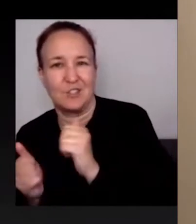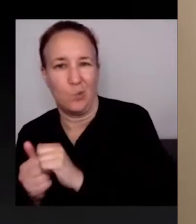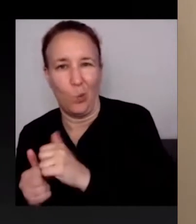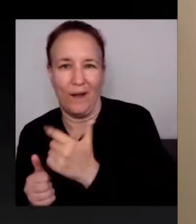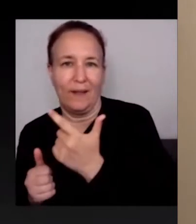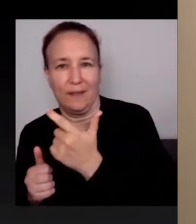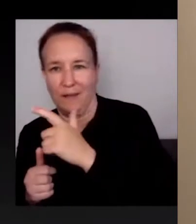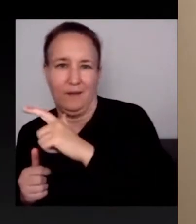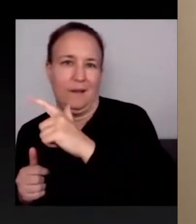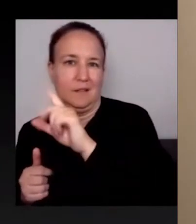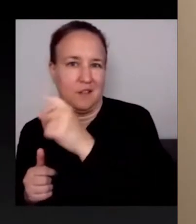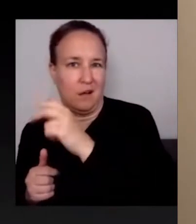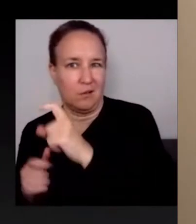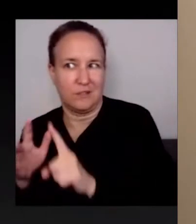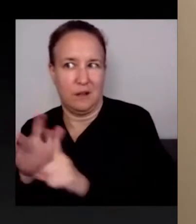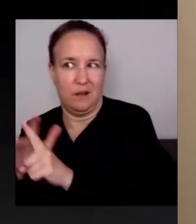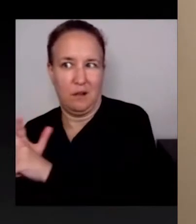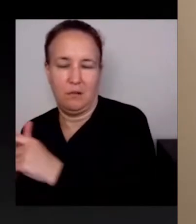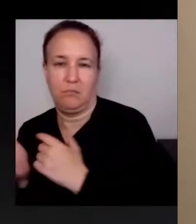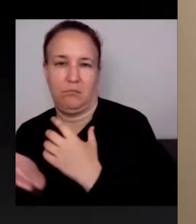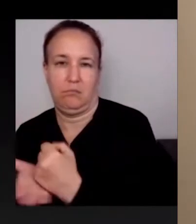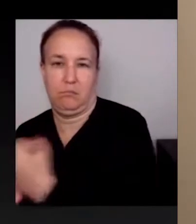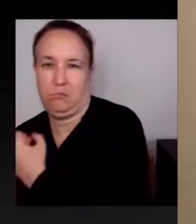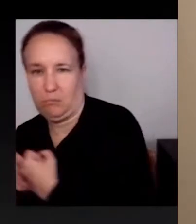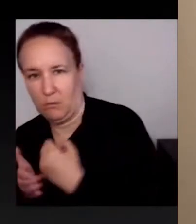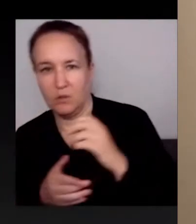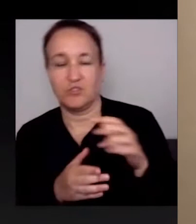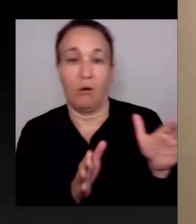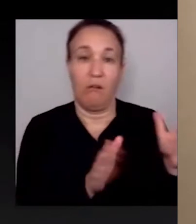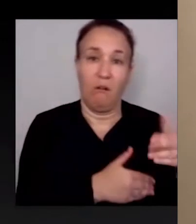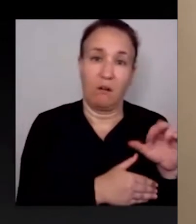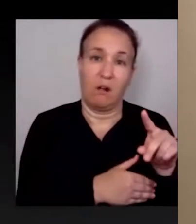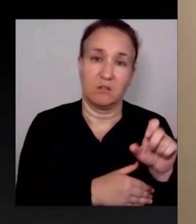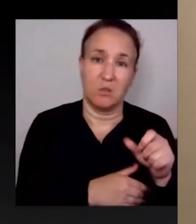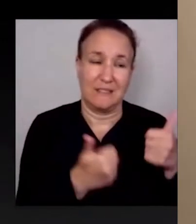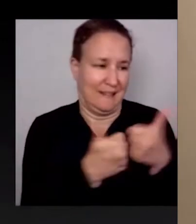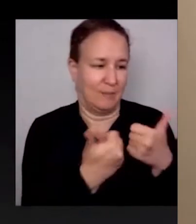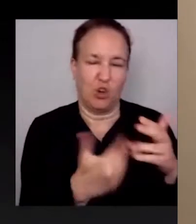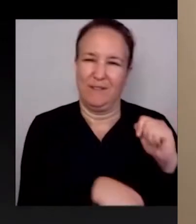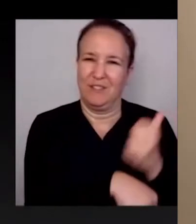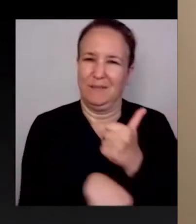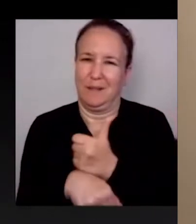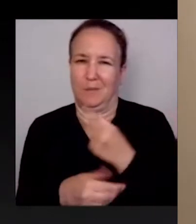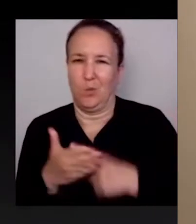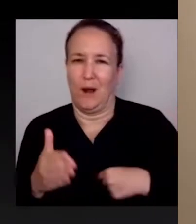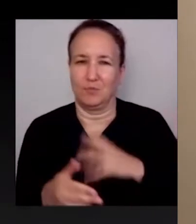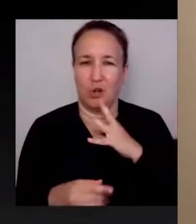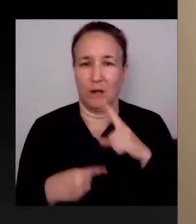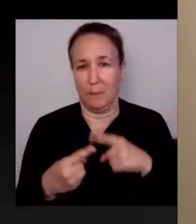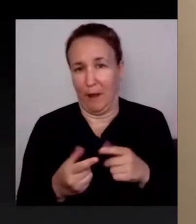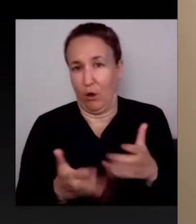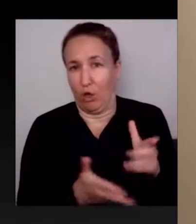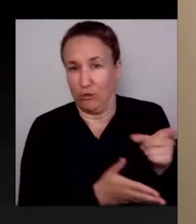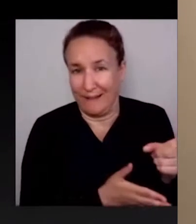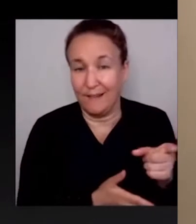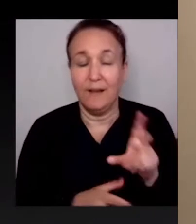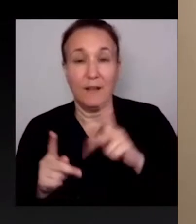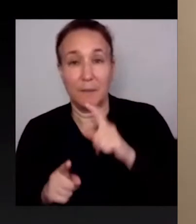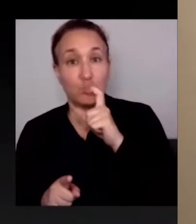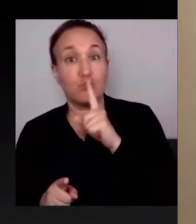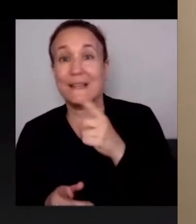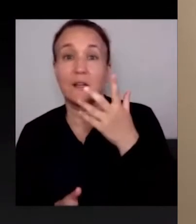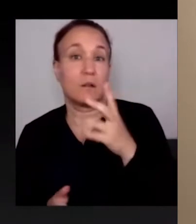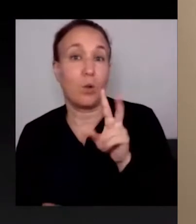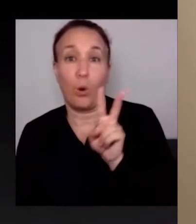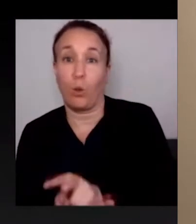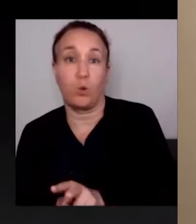crop up. So consoles and games are already having to implement some of the things I'm talking about. The only people who really lose out are